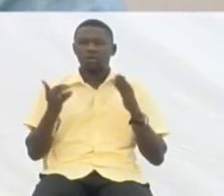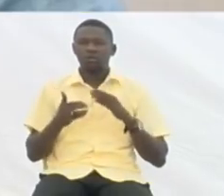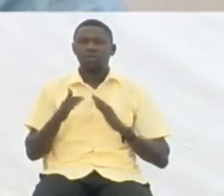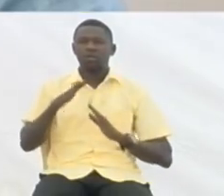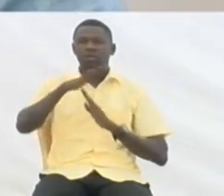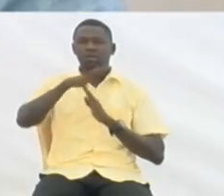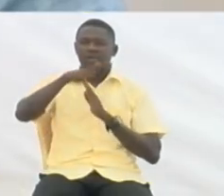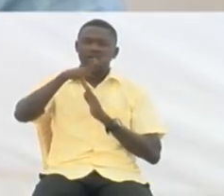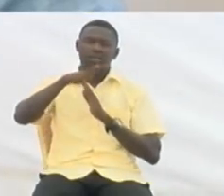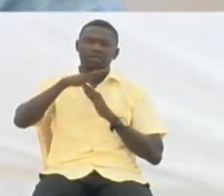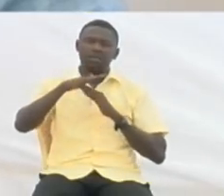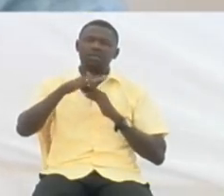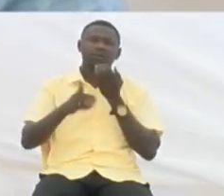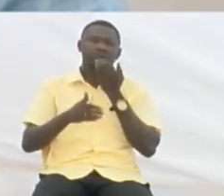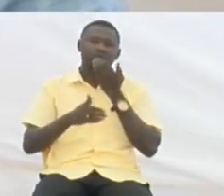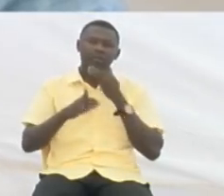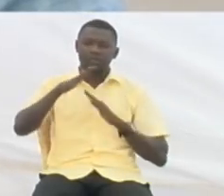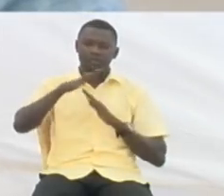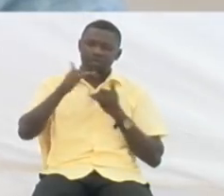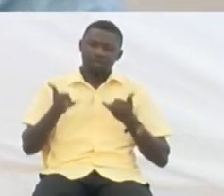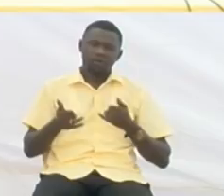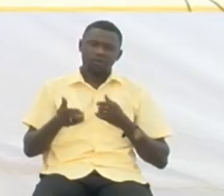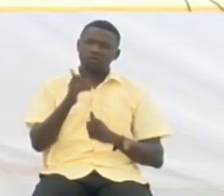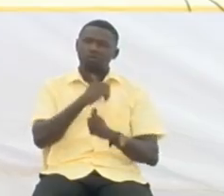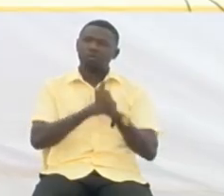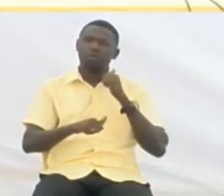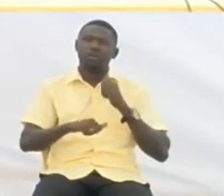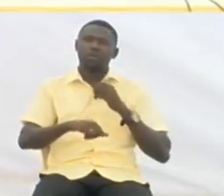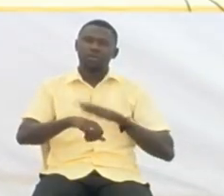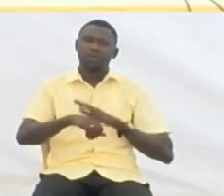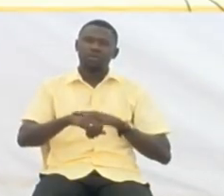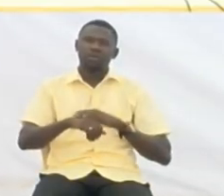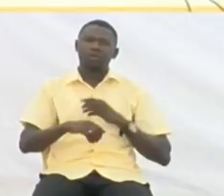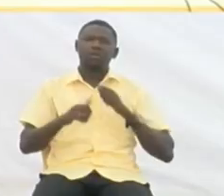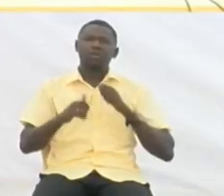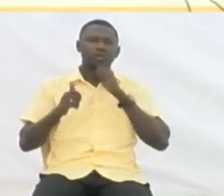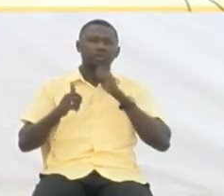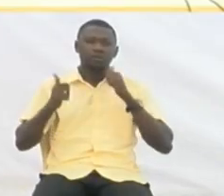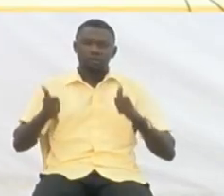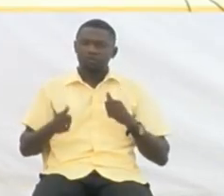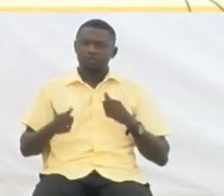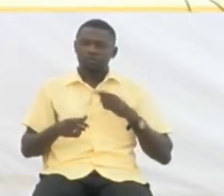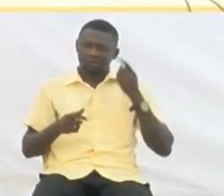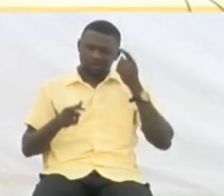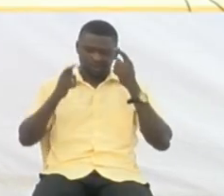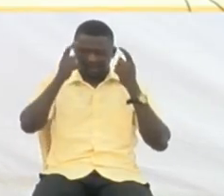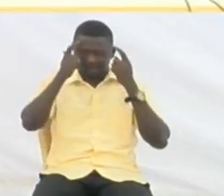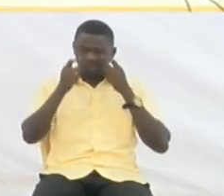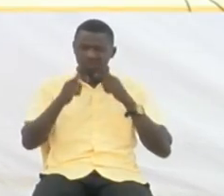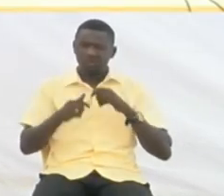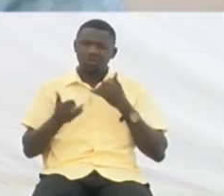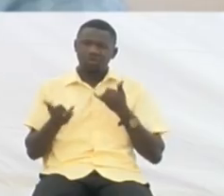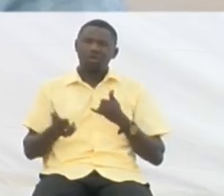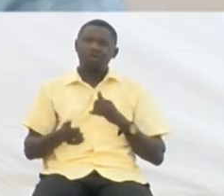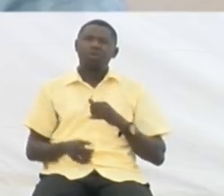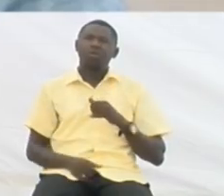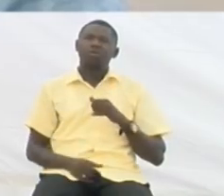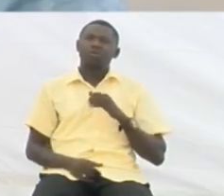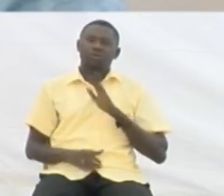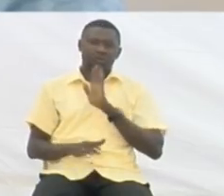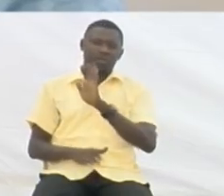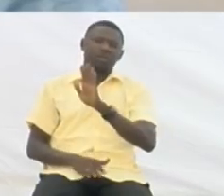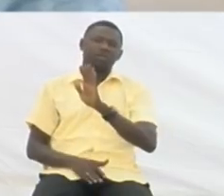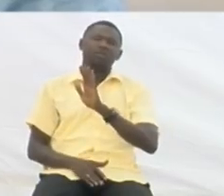take a lunch break now, and we come back at the time the chairman would determine. So Badembo, we leave it at that for the time